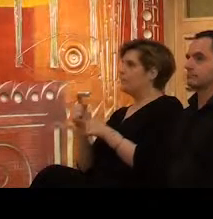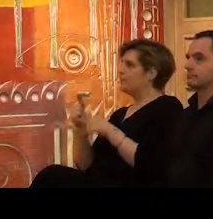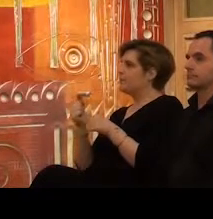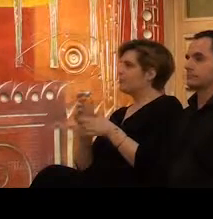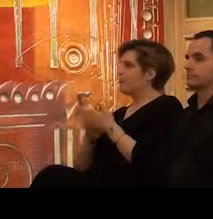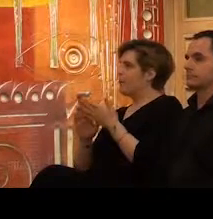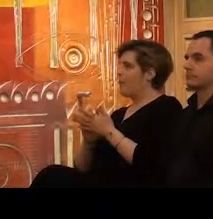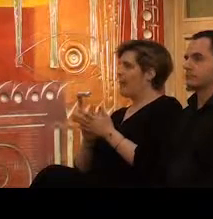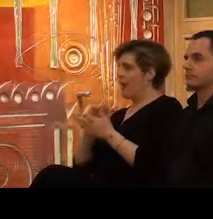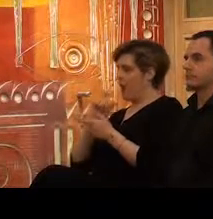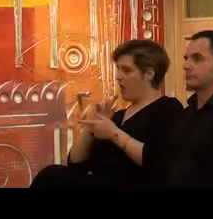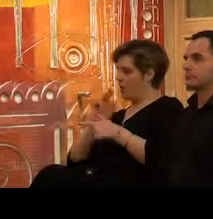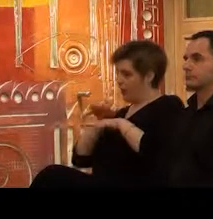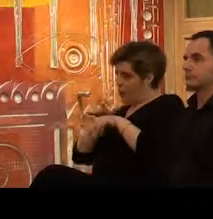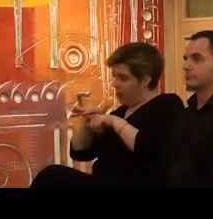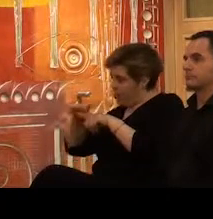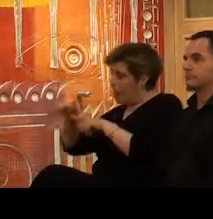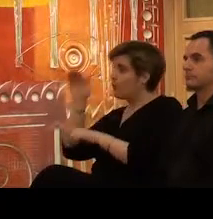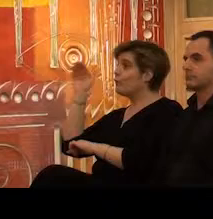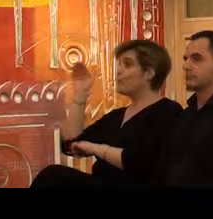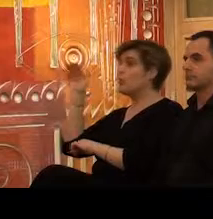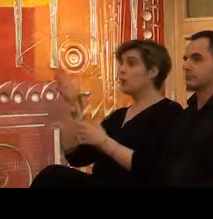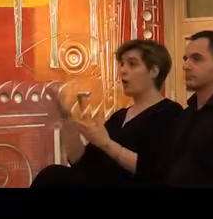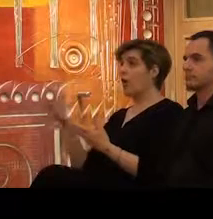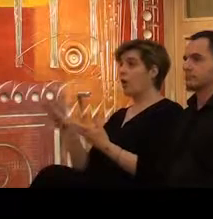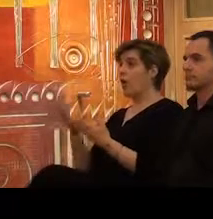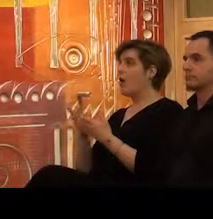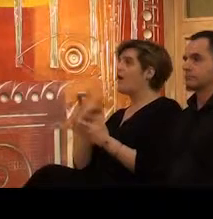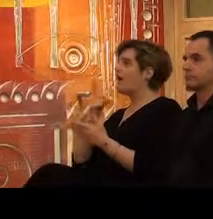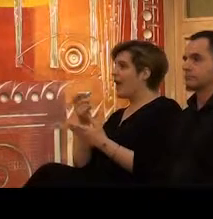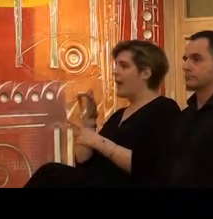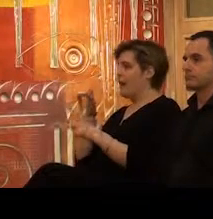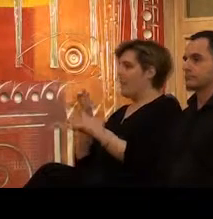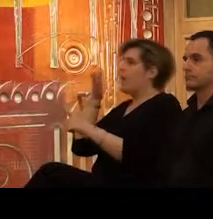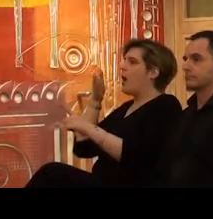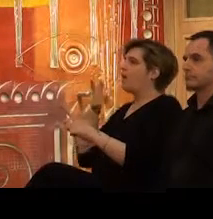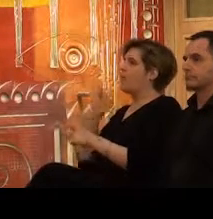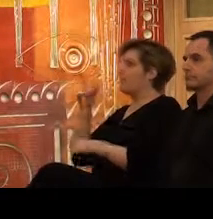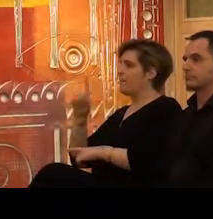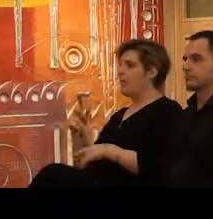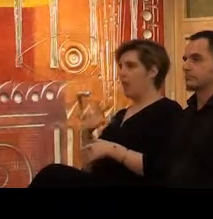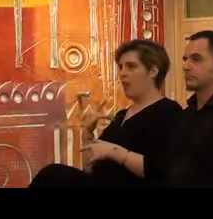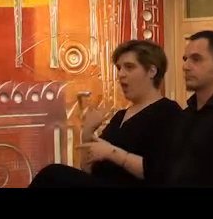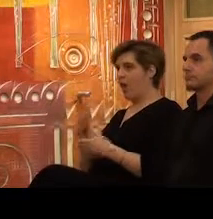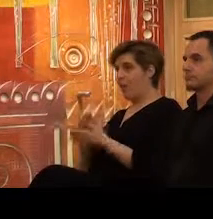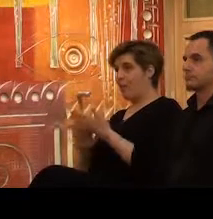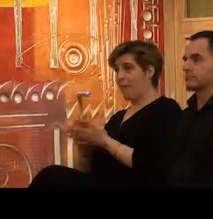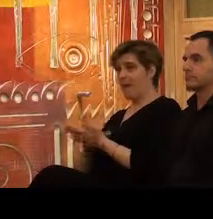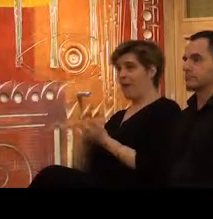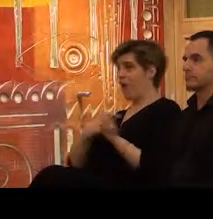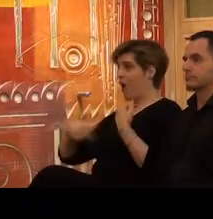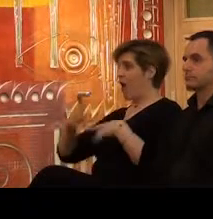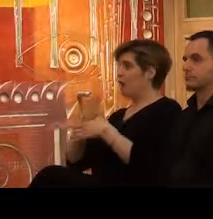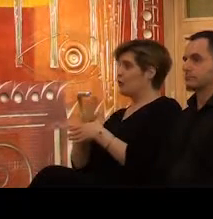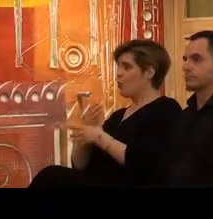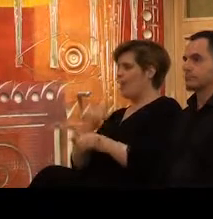can influence the future, that we can impact on people's lives, then the job becomes the most amazing job in the